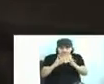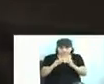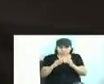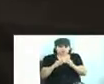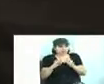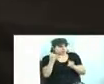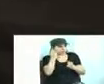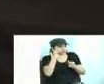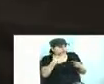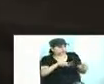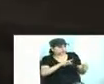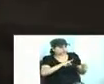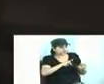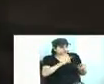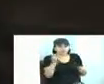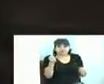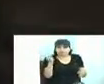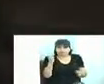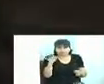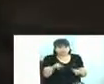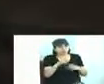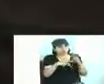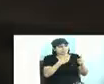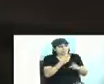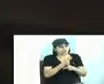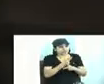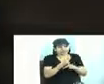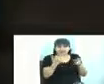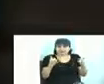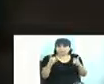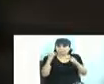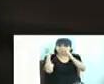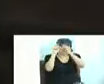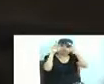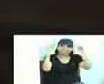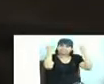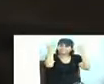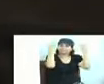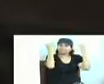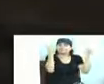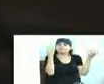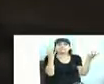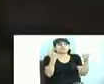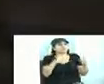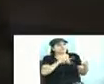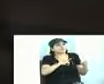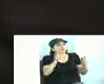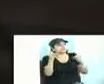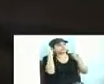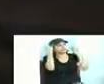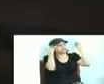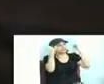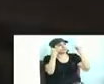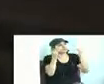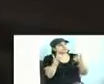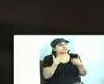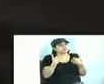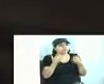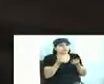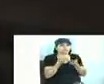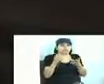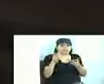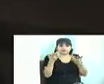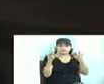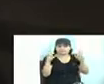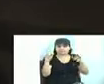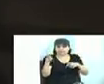we, as a community, what if we held on to that kind of playful imagination? What if we imagined that we had everything that we already need? If we